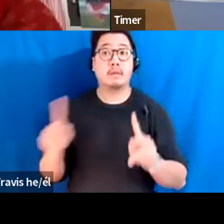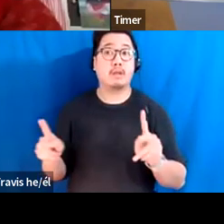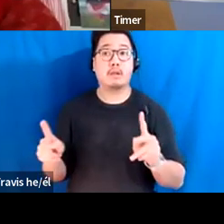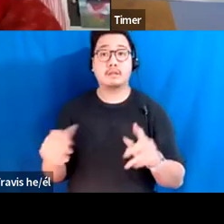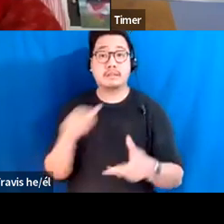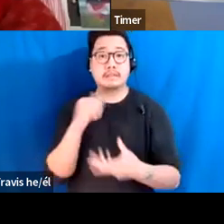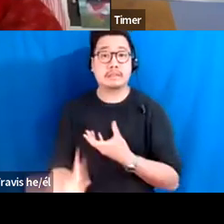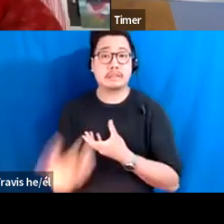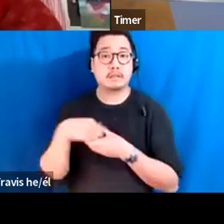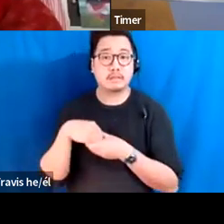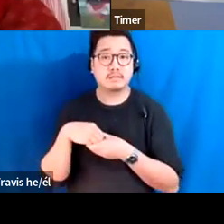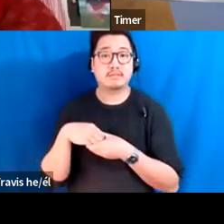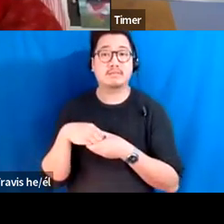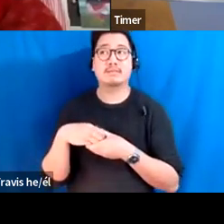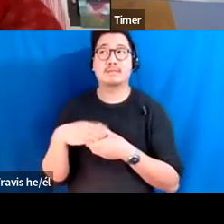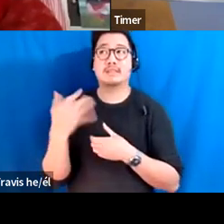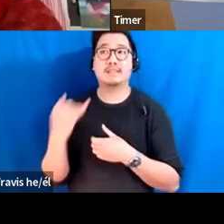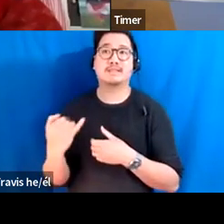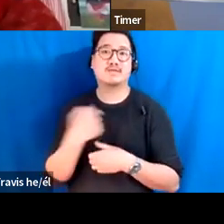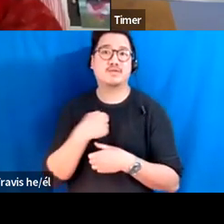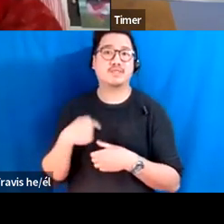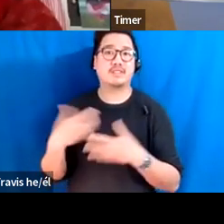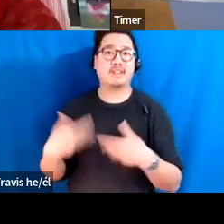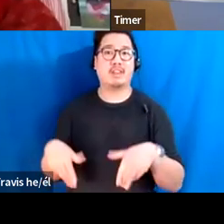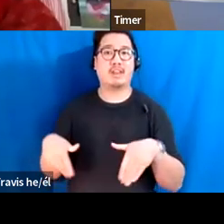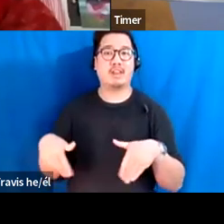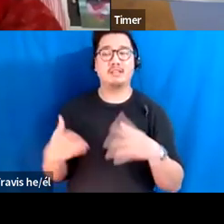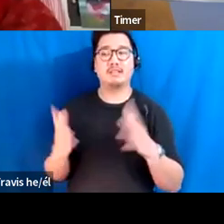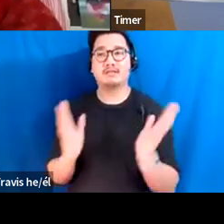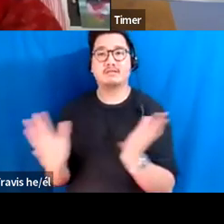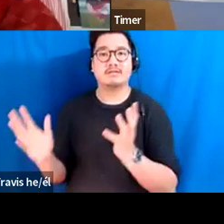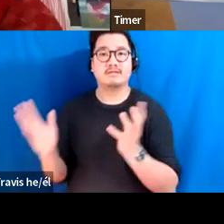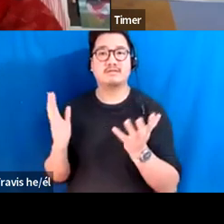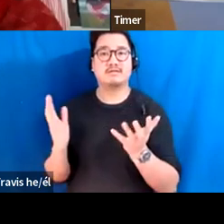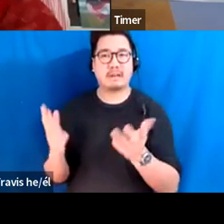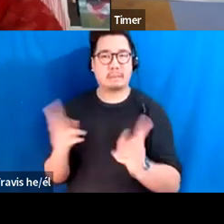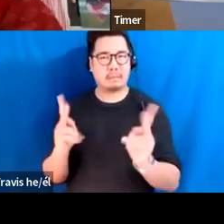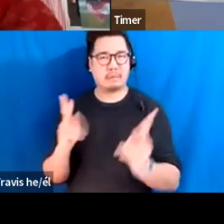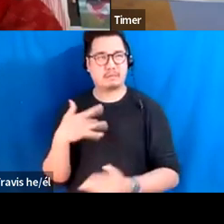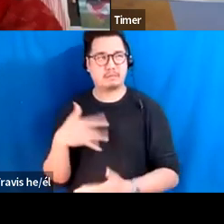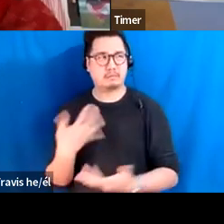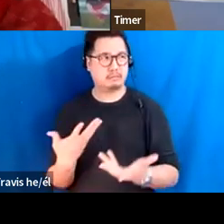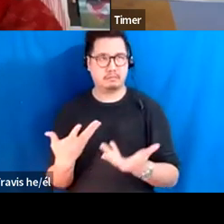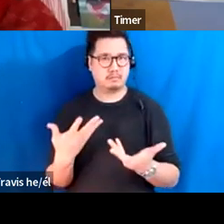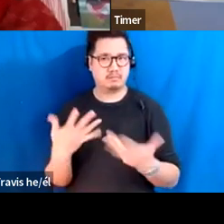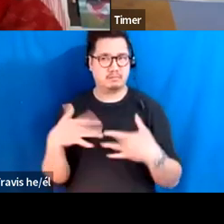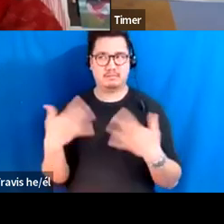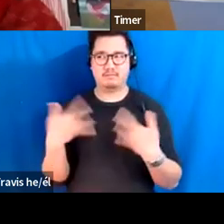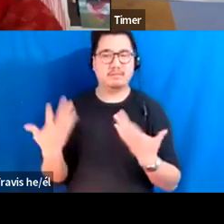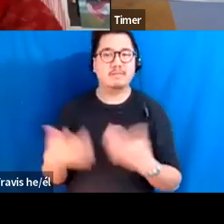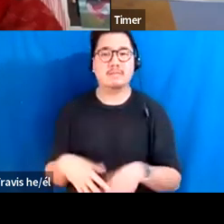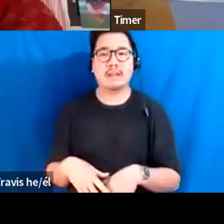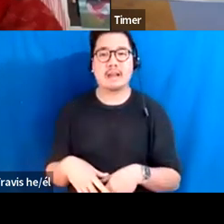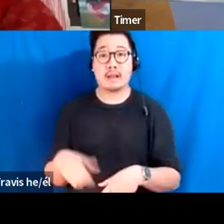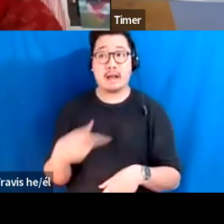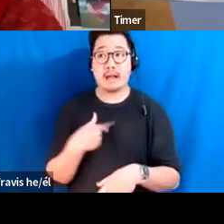haven't had those conversations that's not necessarily how it feels for folks and so i'm not saying that that's what's happened